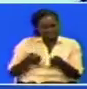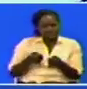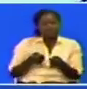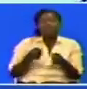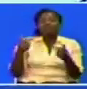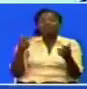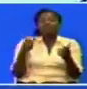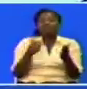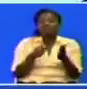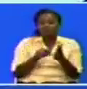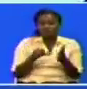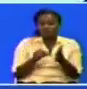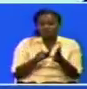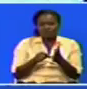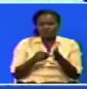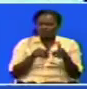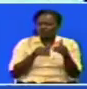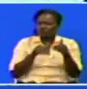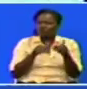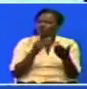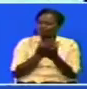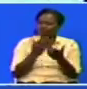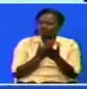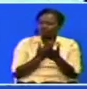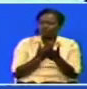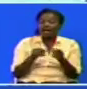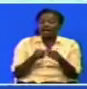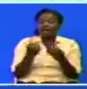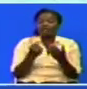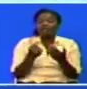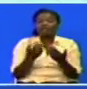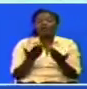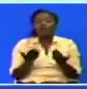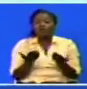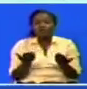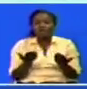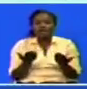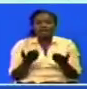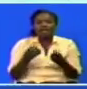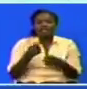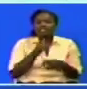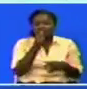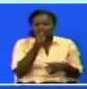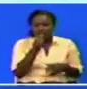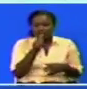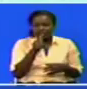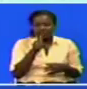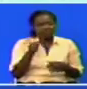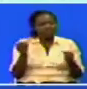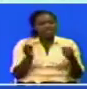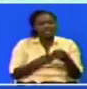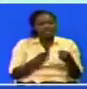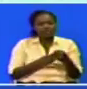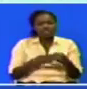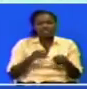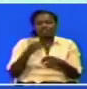up just to unearth or to get the true picture of what happened at Shibare slums here in